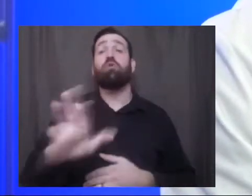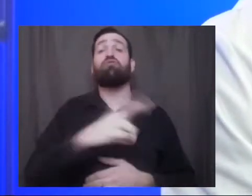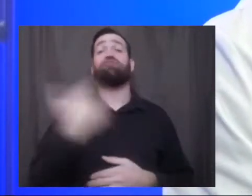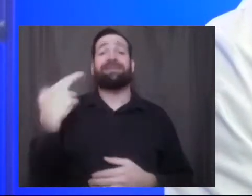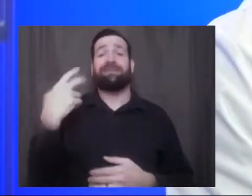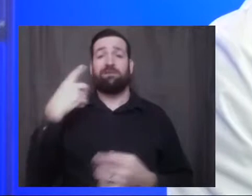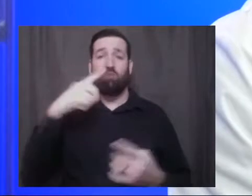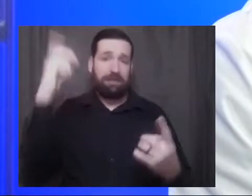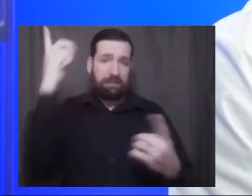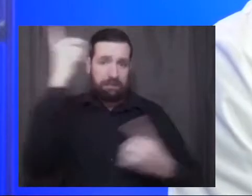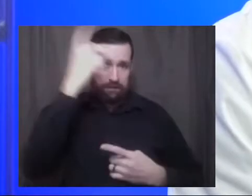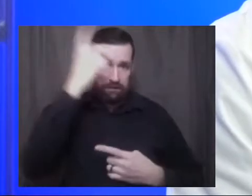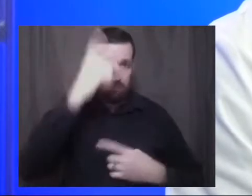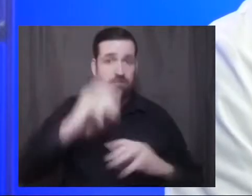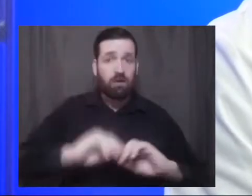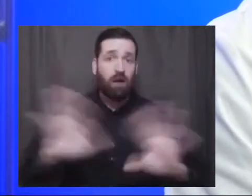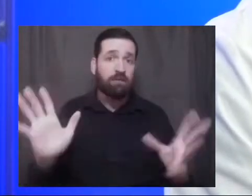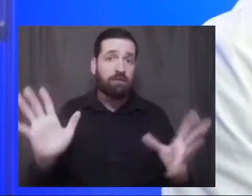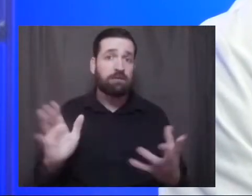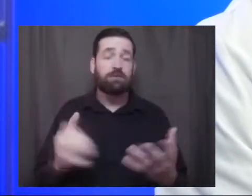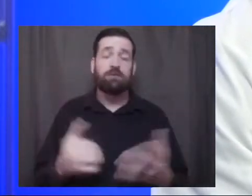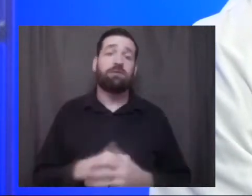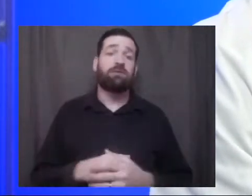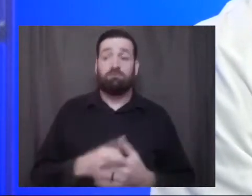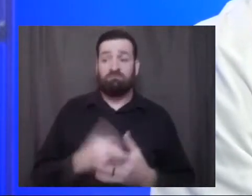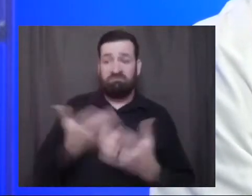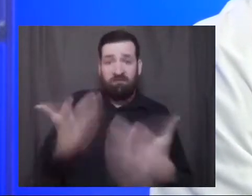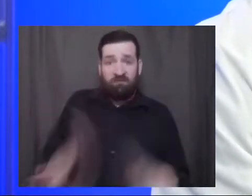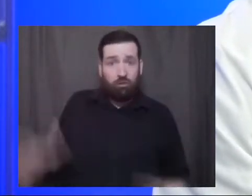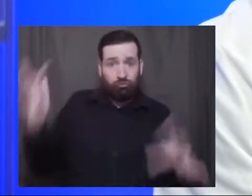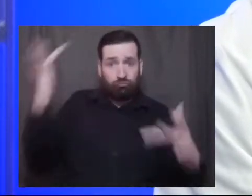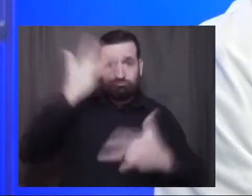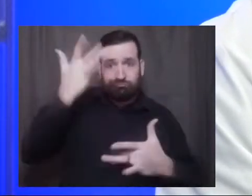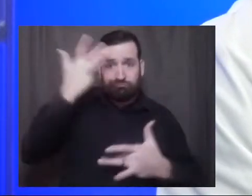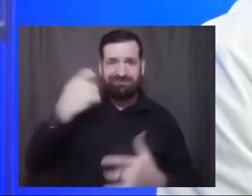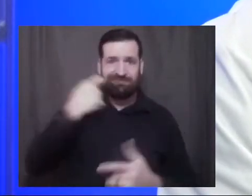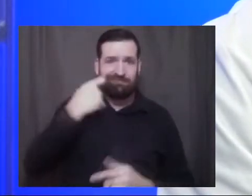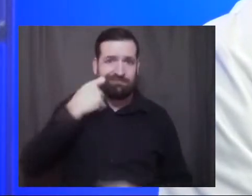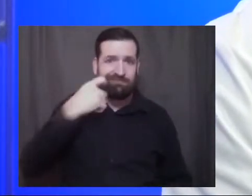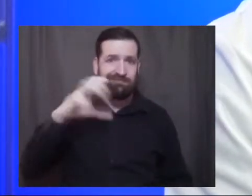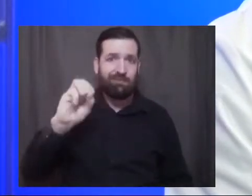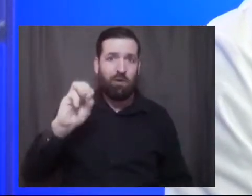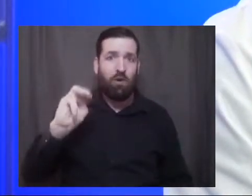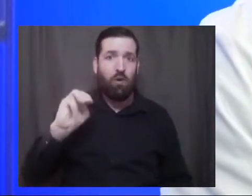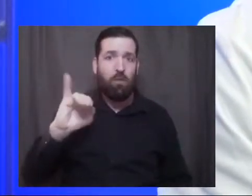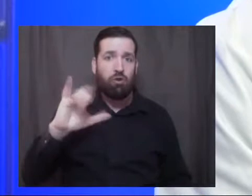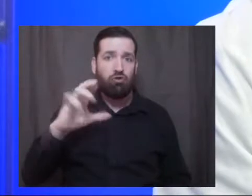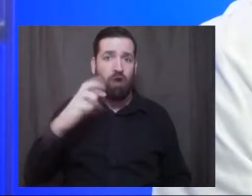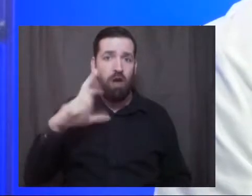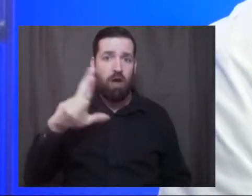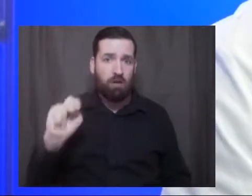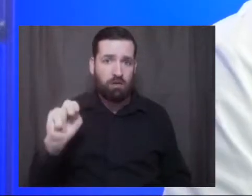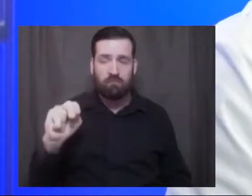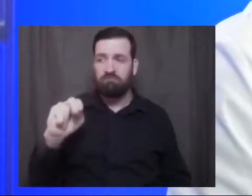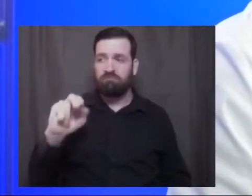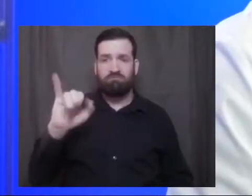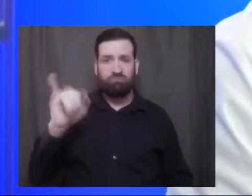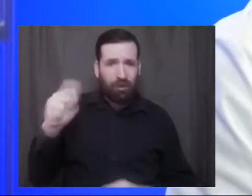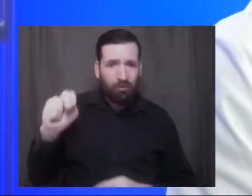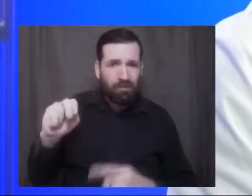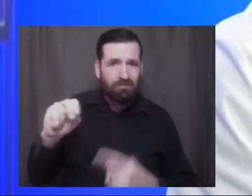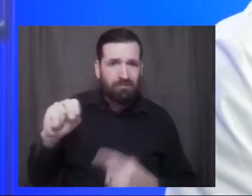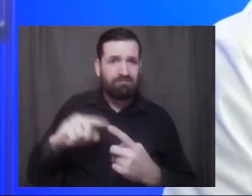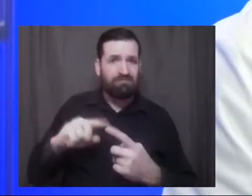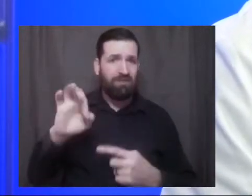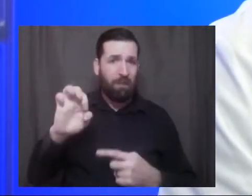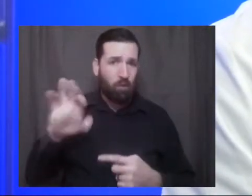Obviously, if you had Omicron, so recently, maybe January, February, you could probably put off that booster dose